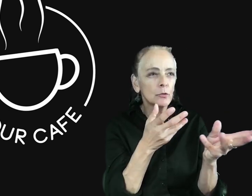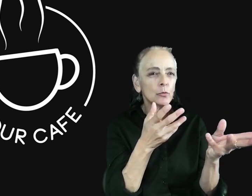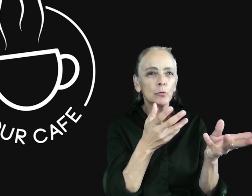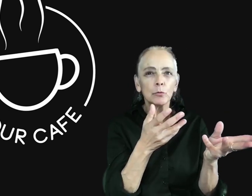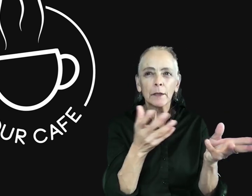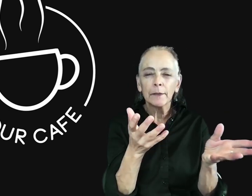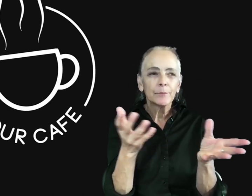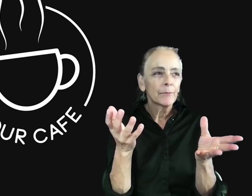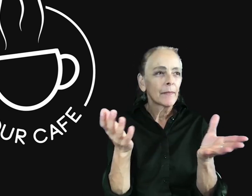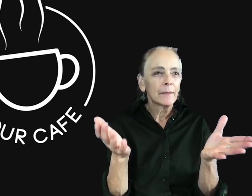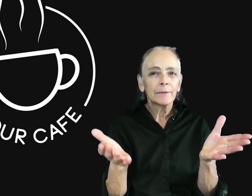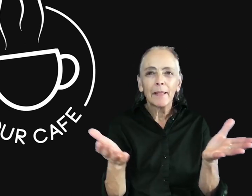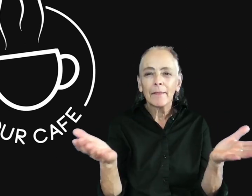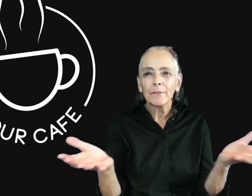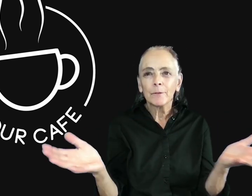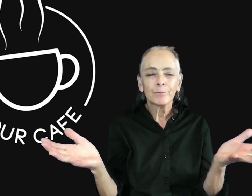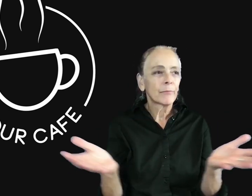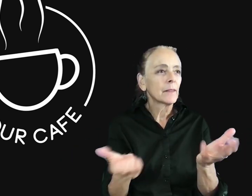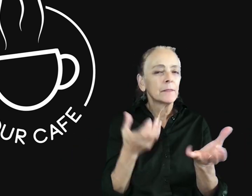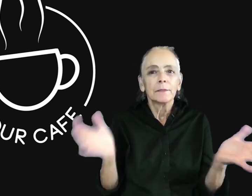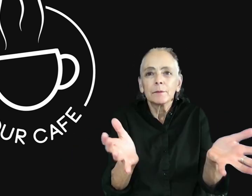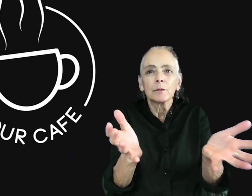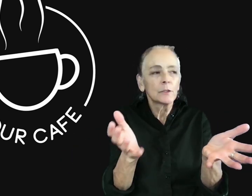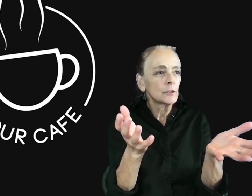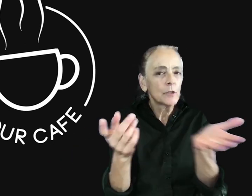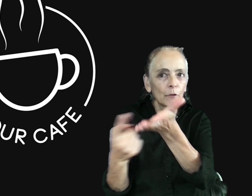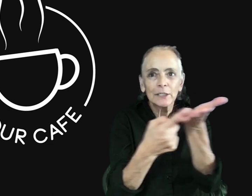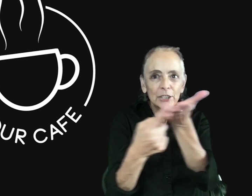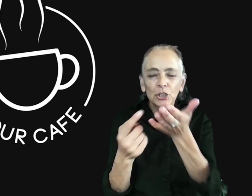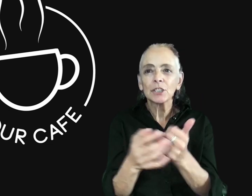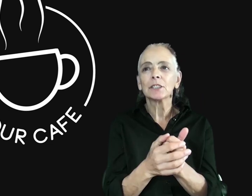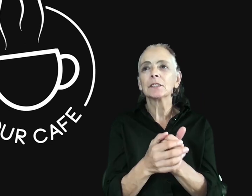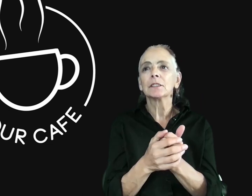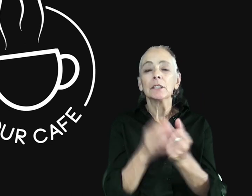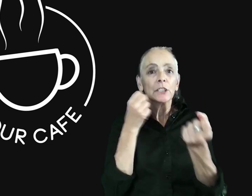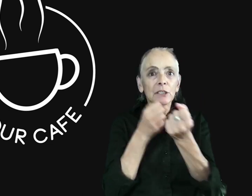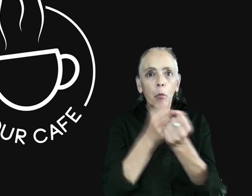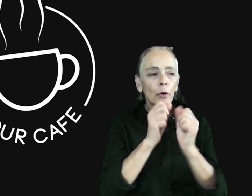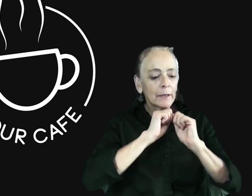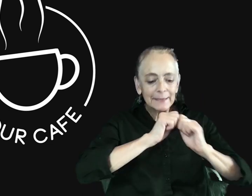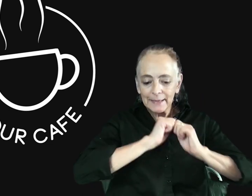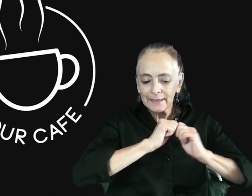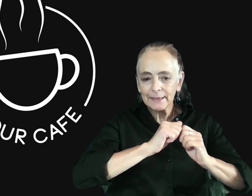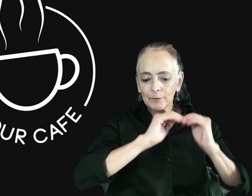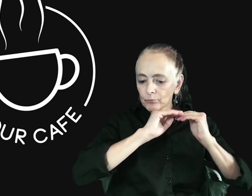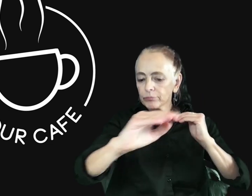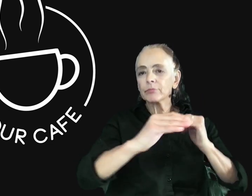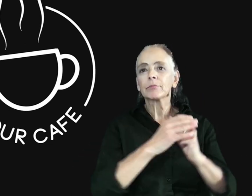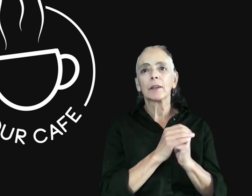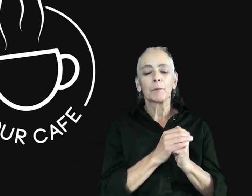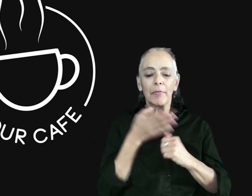conversation it's thinking about supporting consistently having that consistency with your presence the